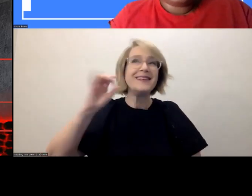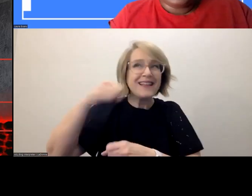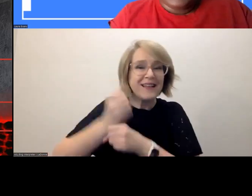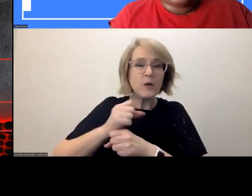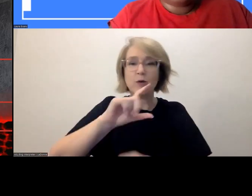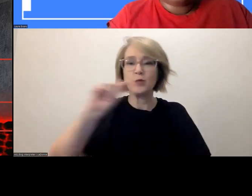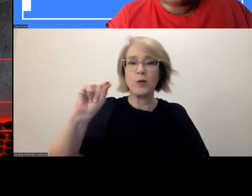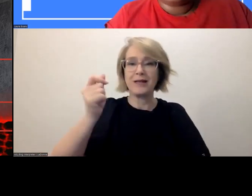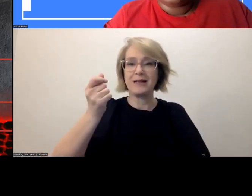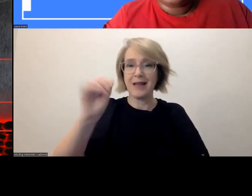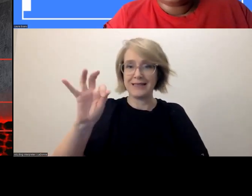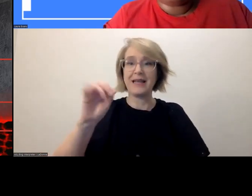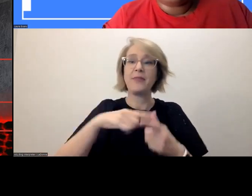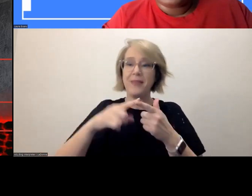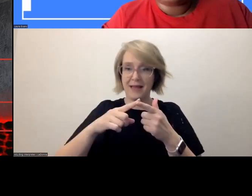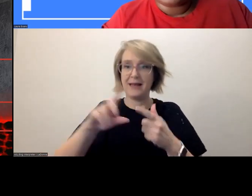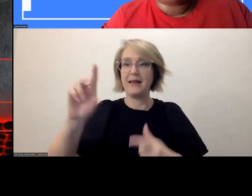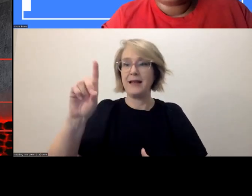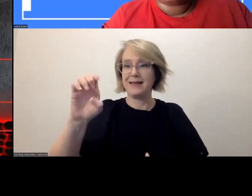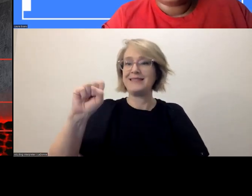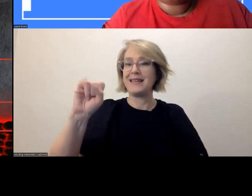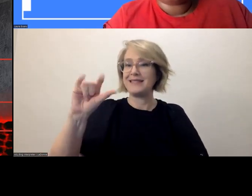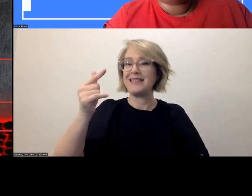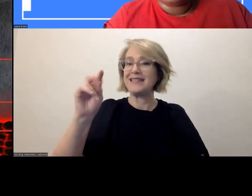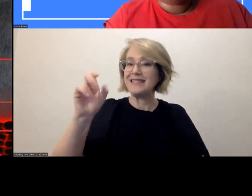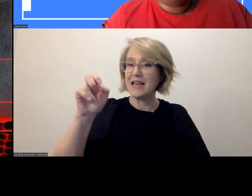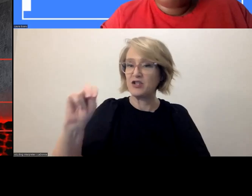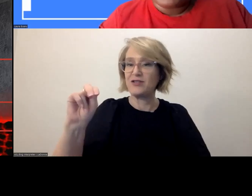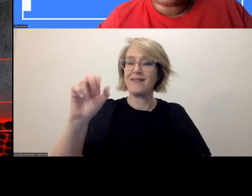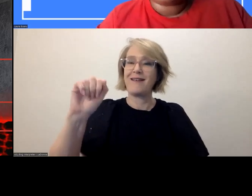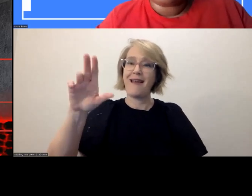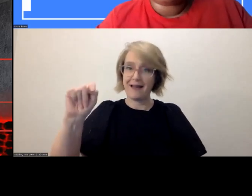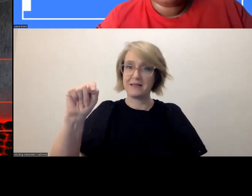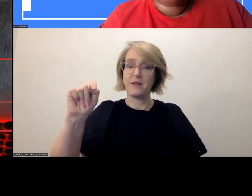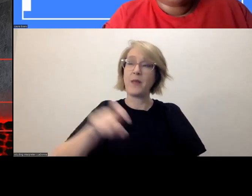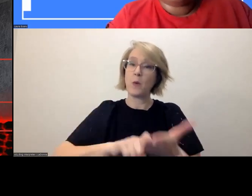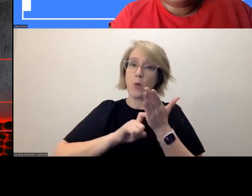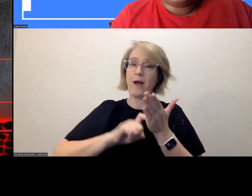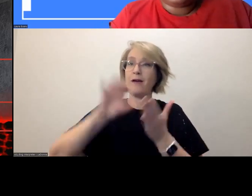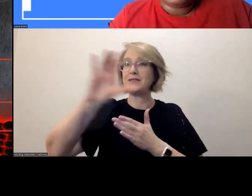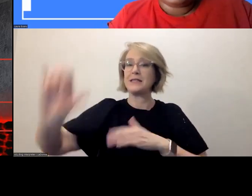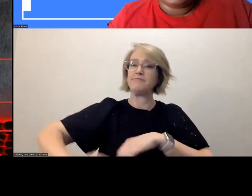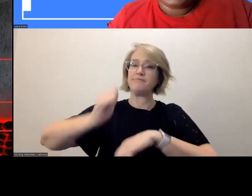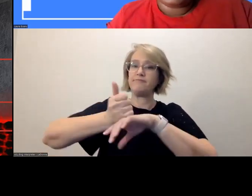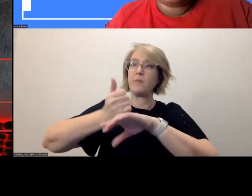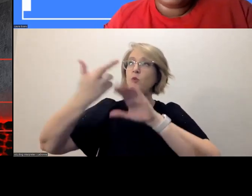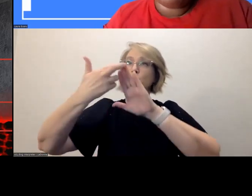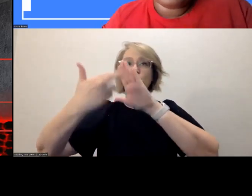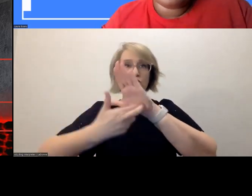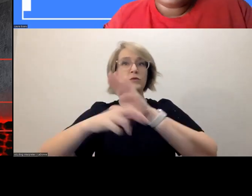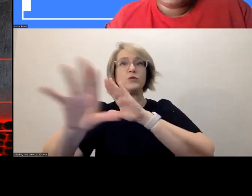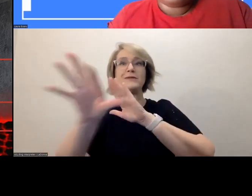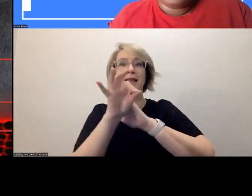The Designation Act, which was the law that required FCC to pass a rule formally designating 988